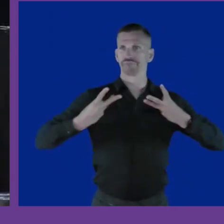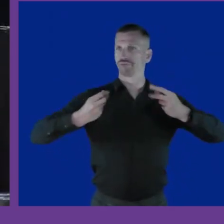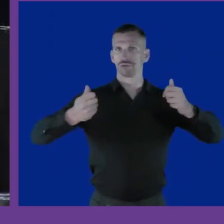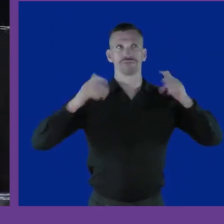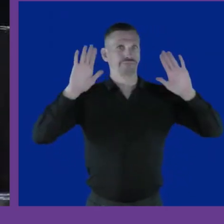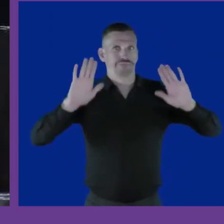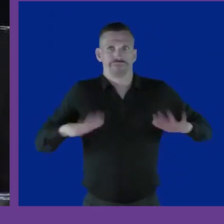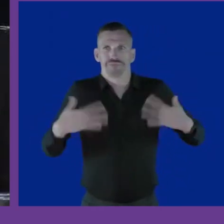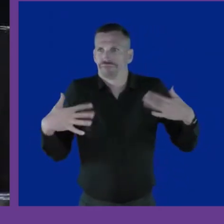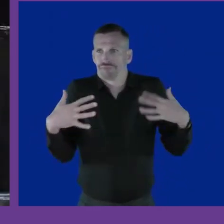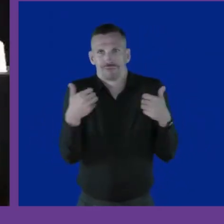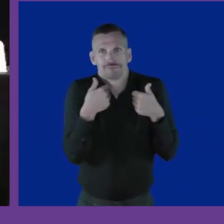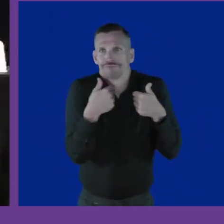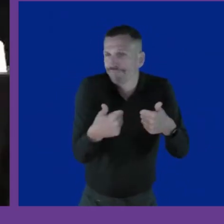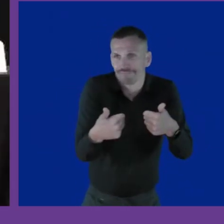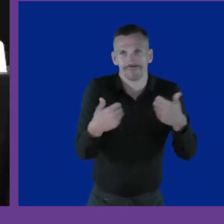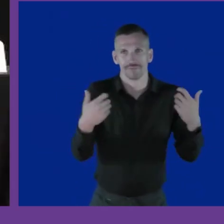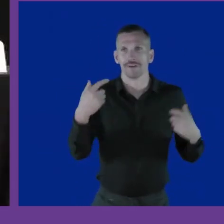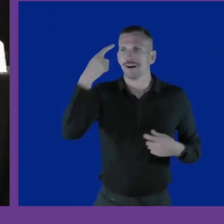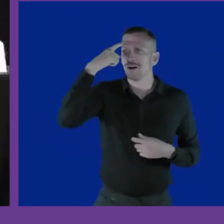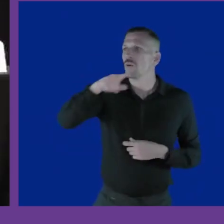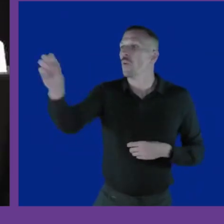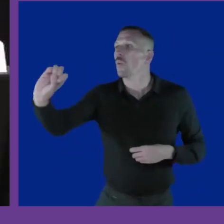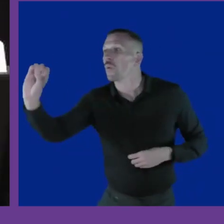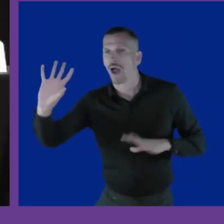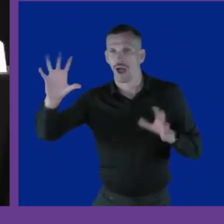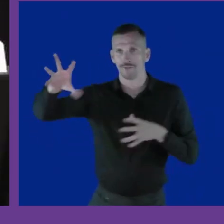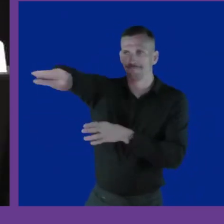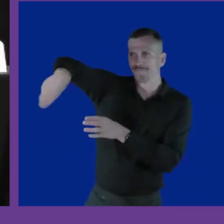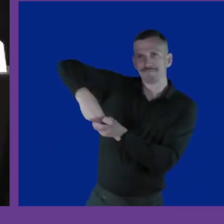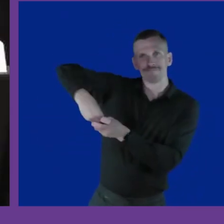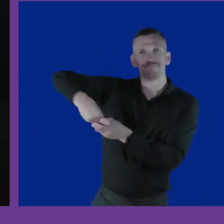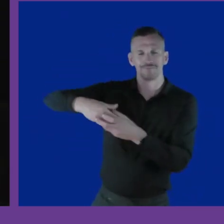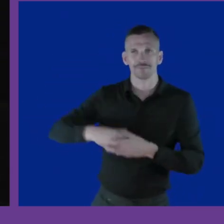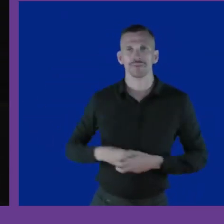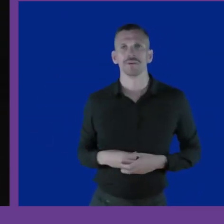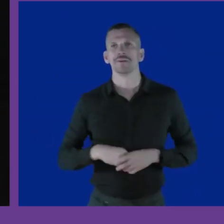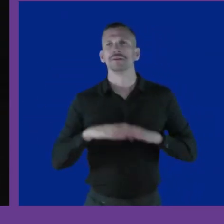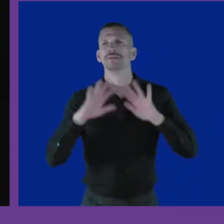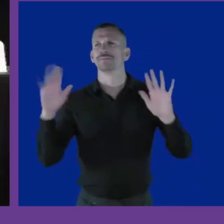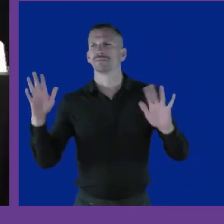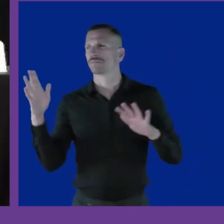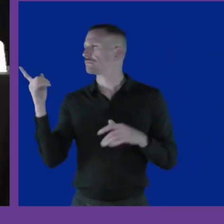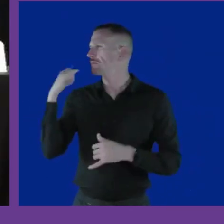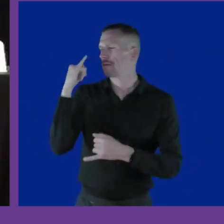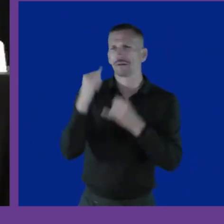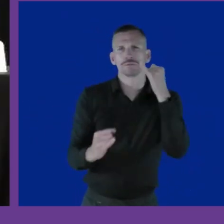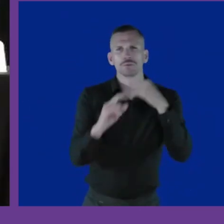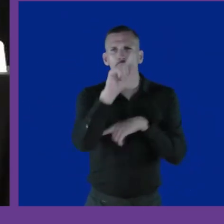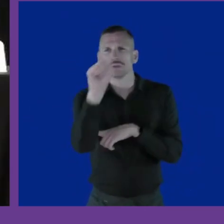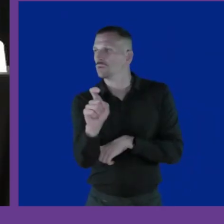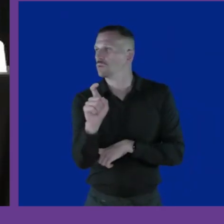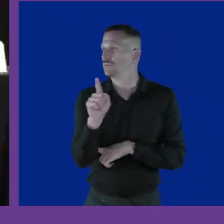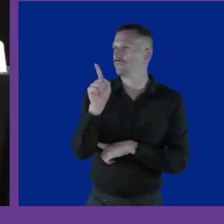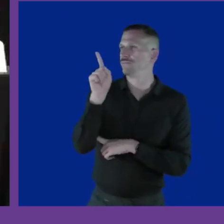So perfect. And then we have one last question before concluding the panel. Hello, I'm Marc